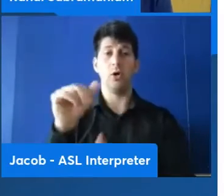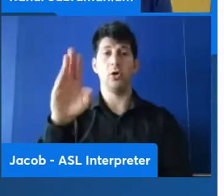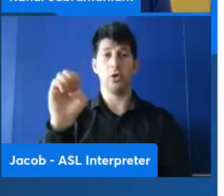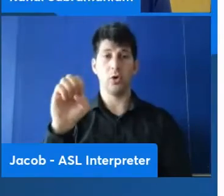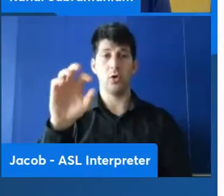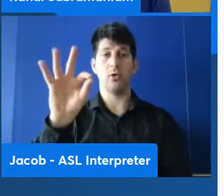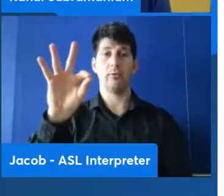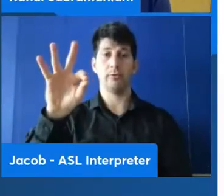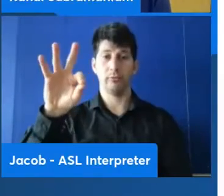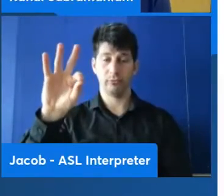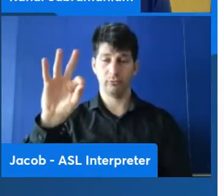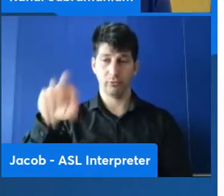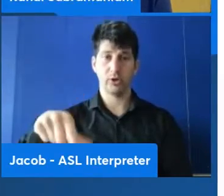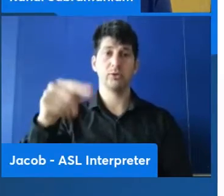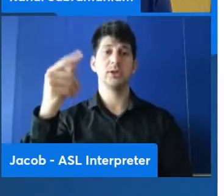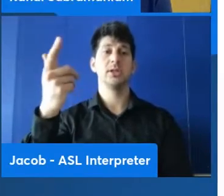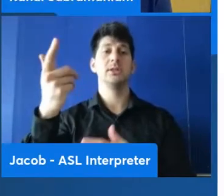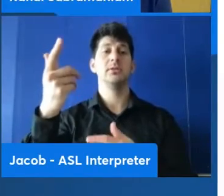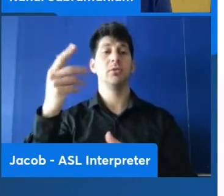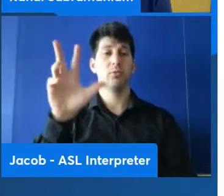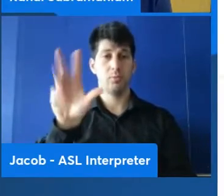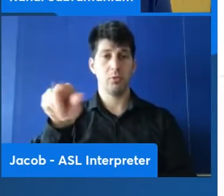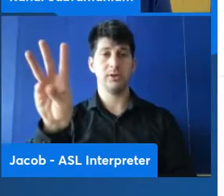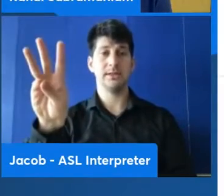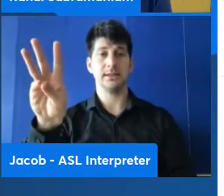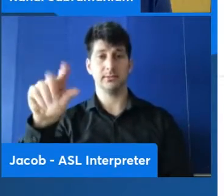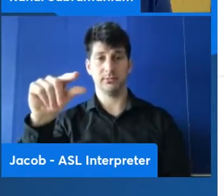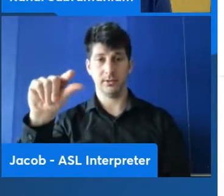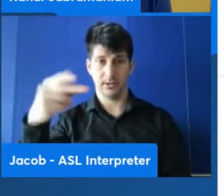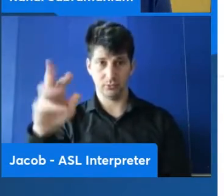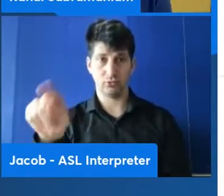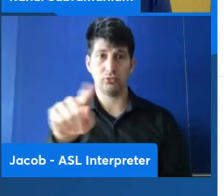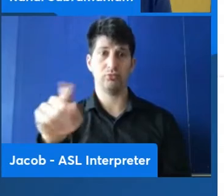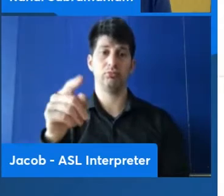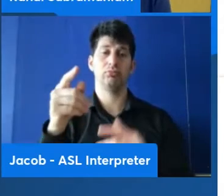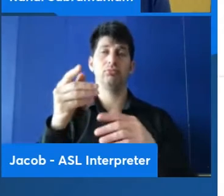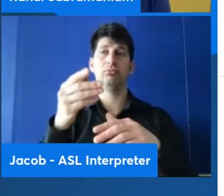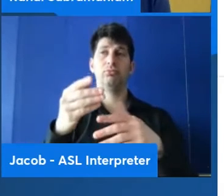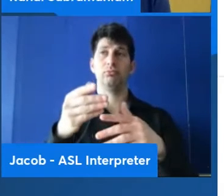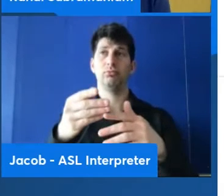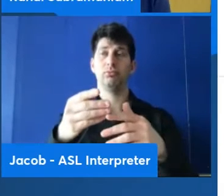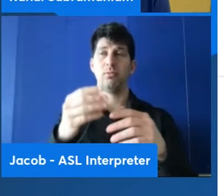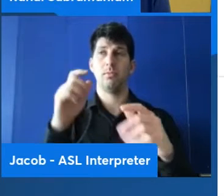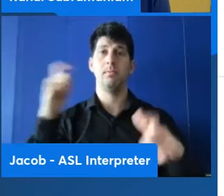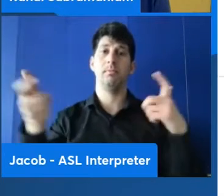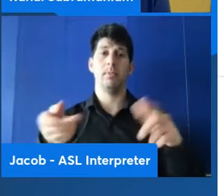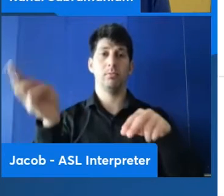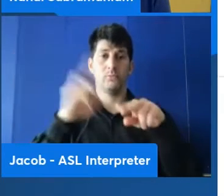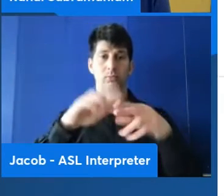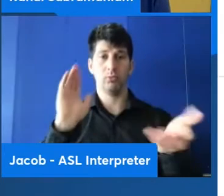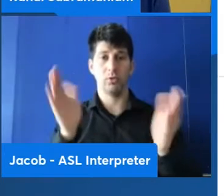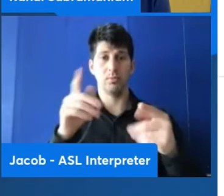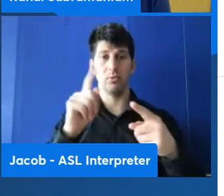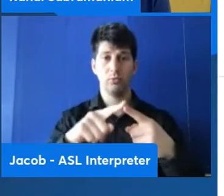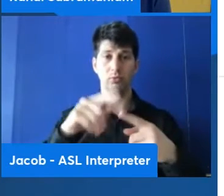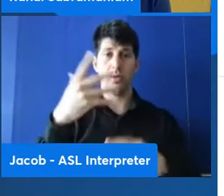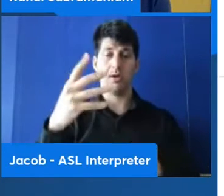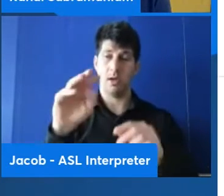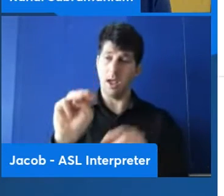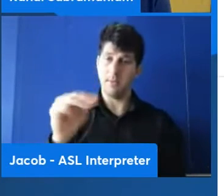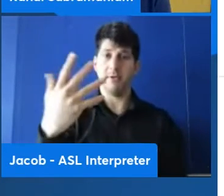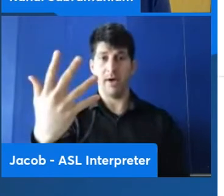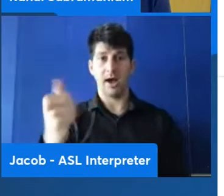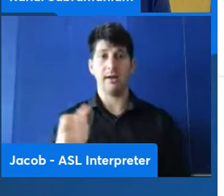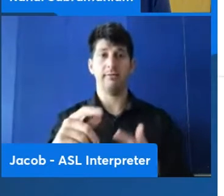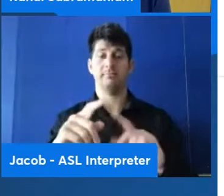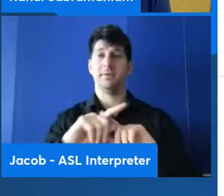of 3.6 gigahertz, a big increase over the M5. But again, this is a different ballgame